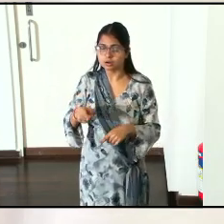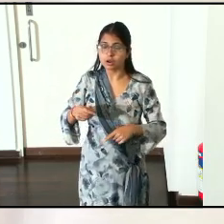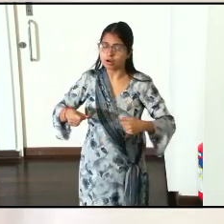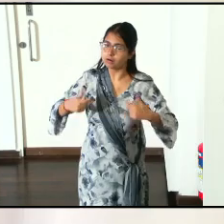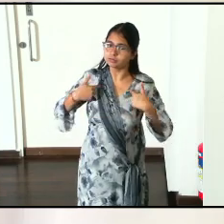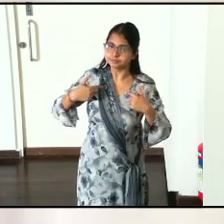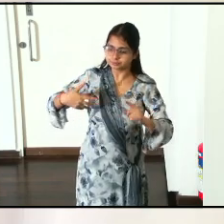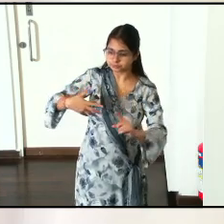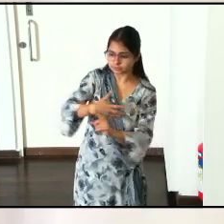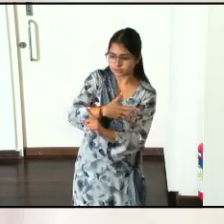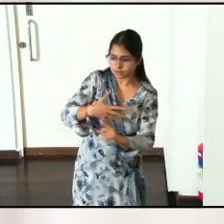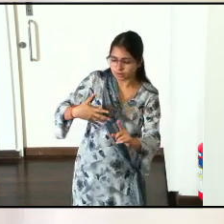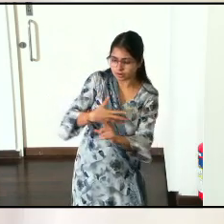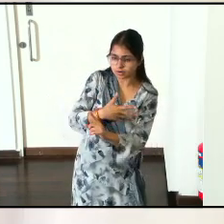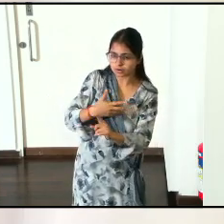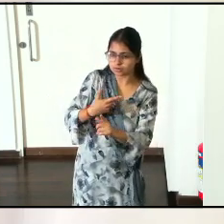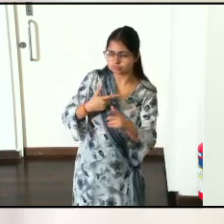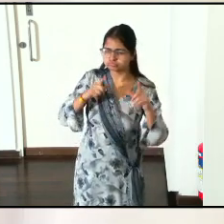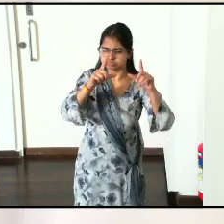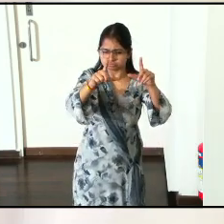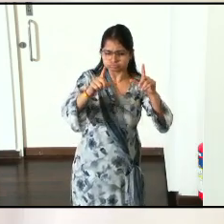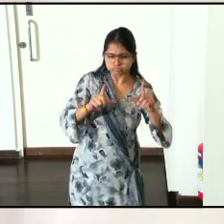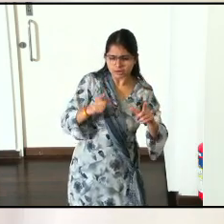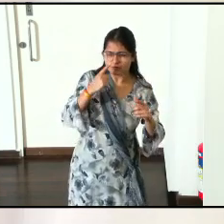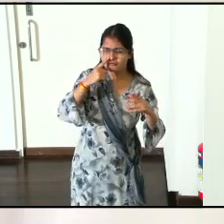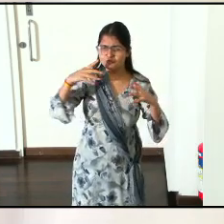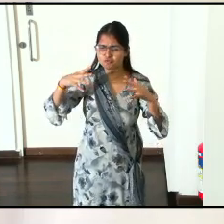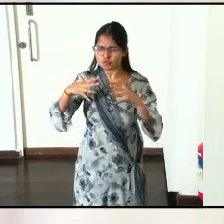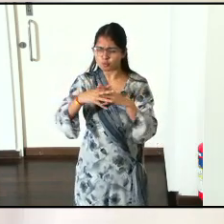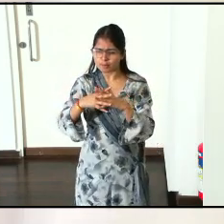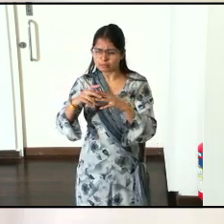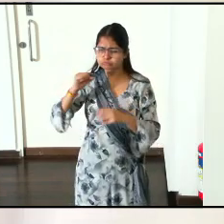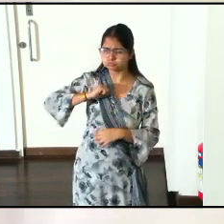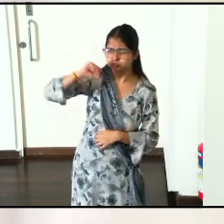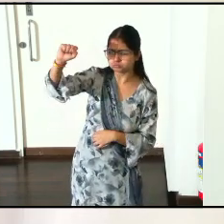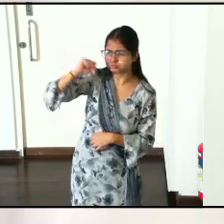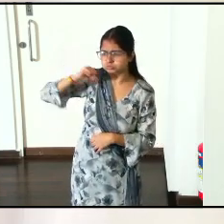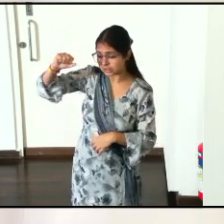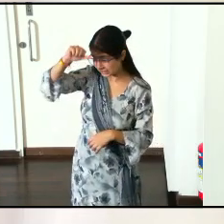and textured ethnography of the women's movements all over the